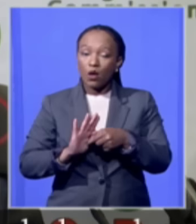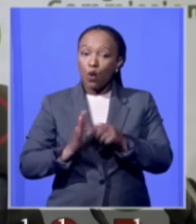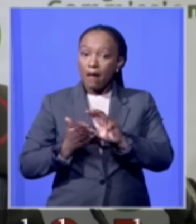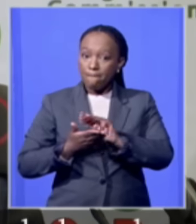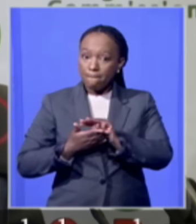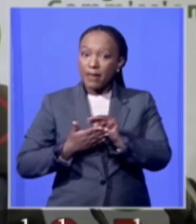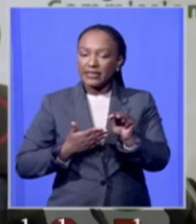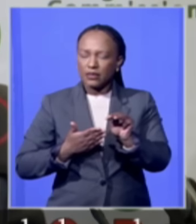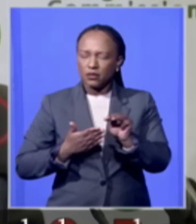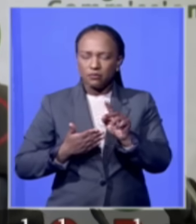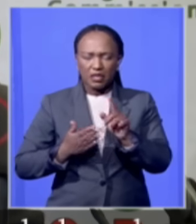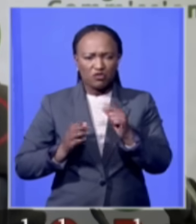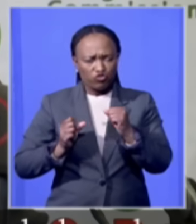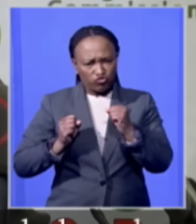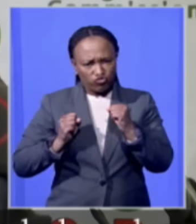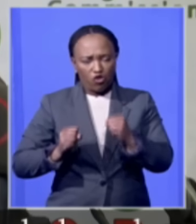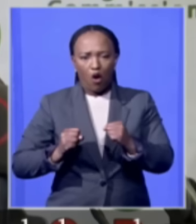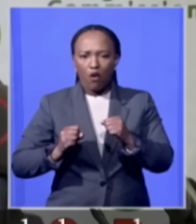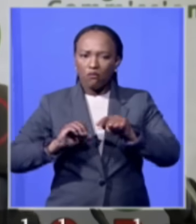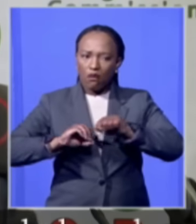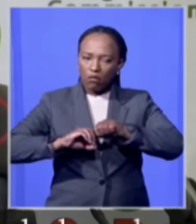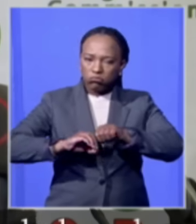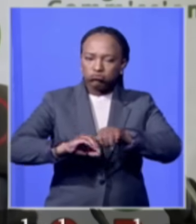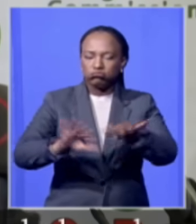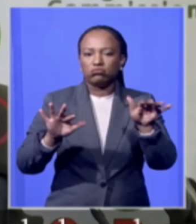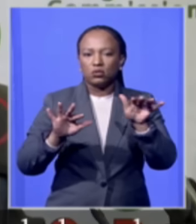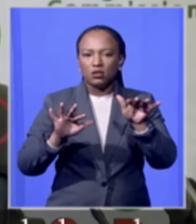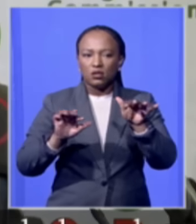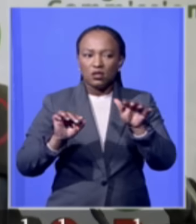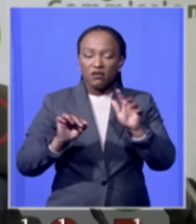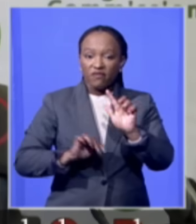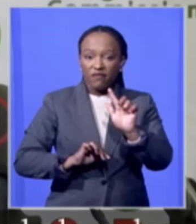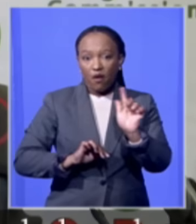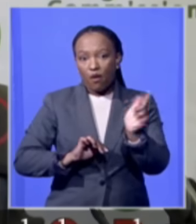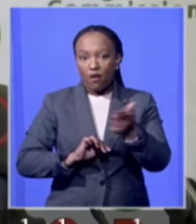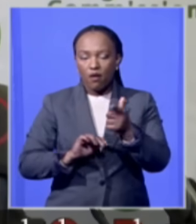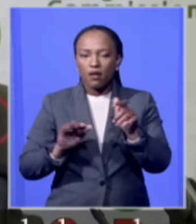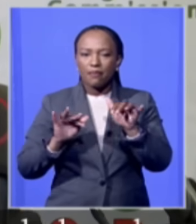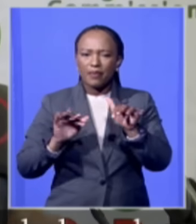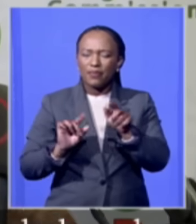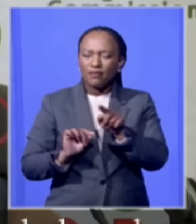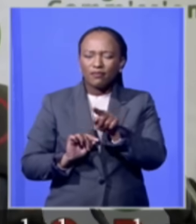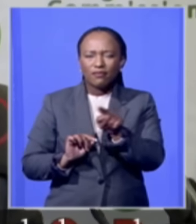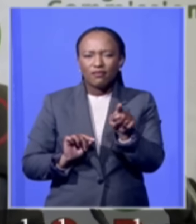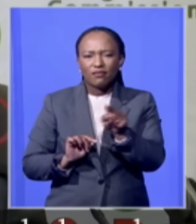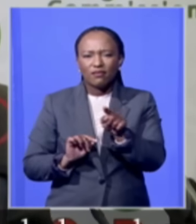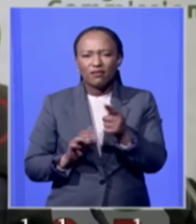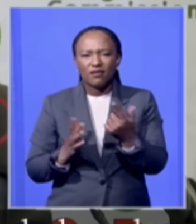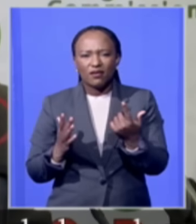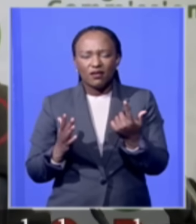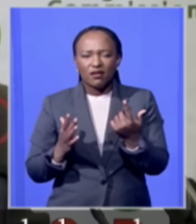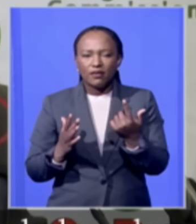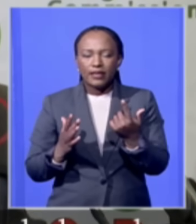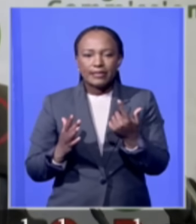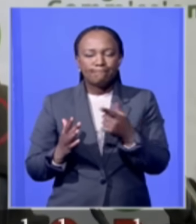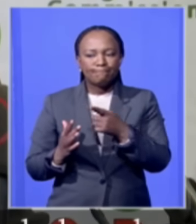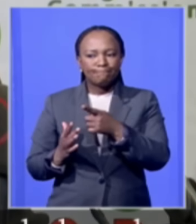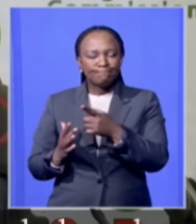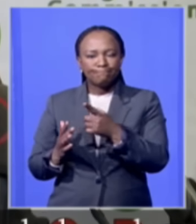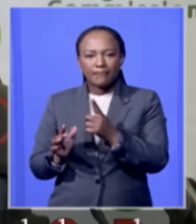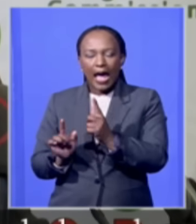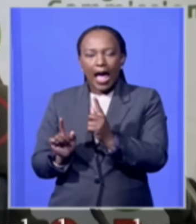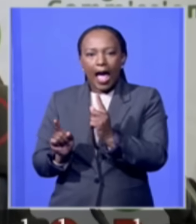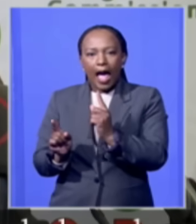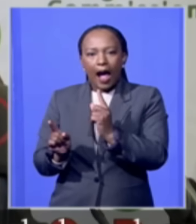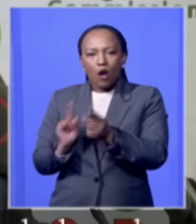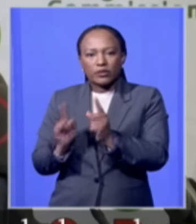message to all people who are trying to run away from being held accountable